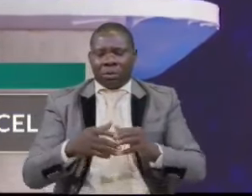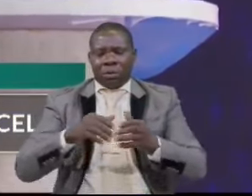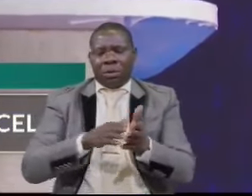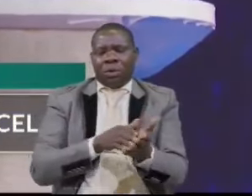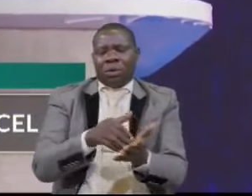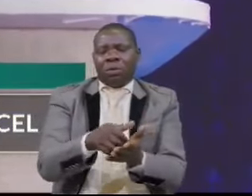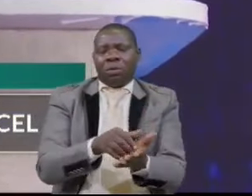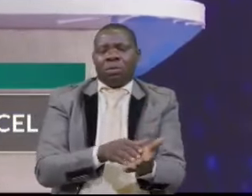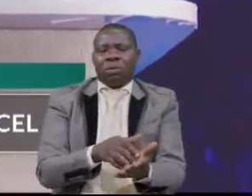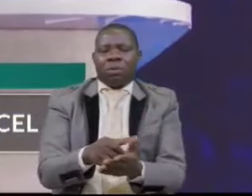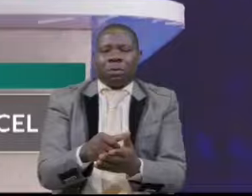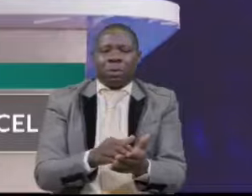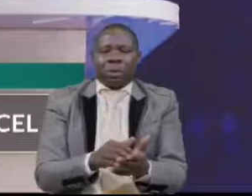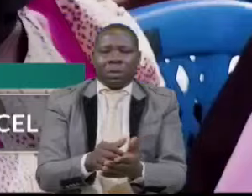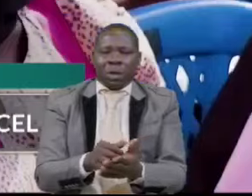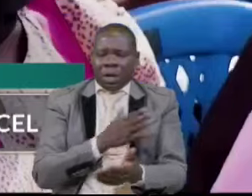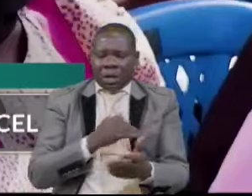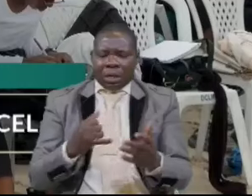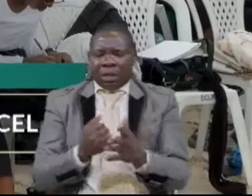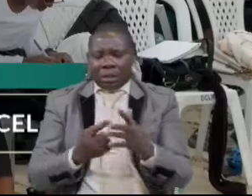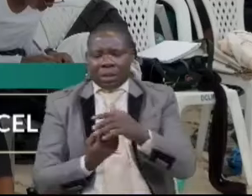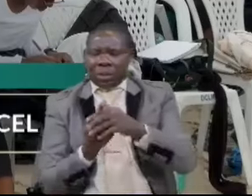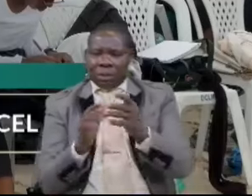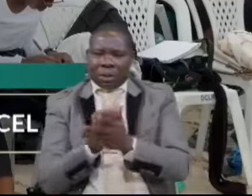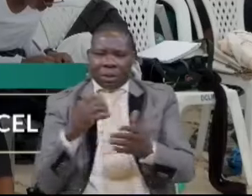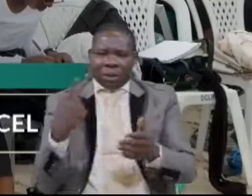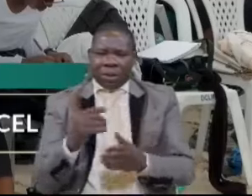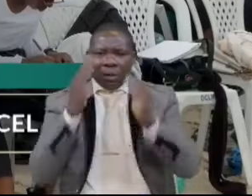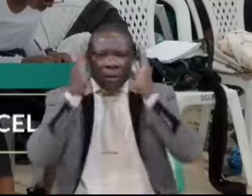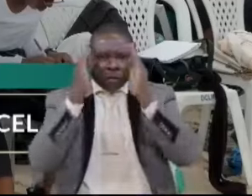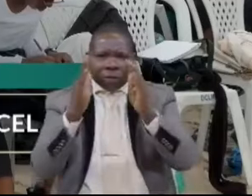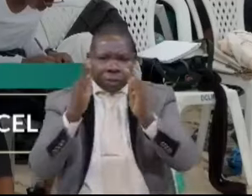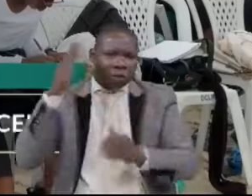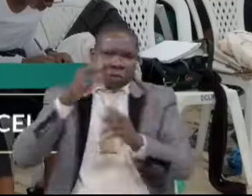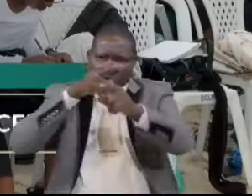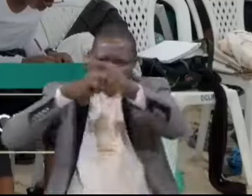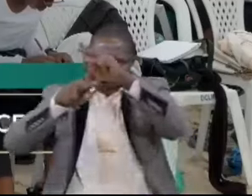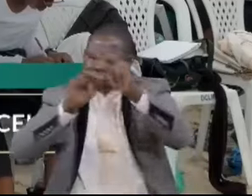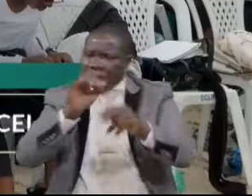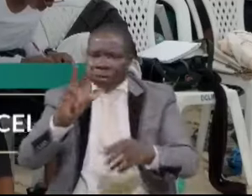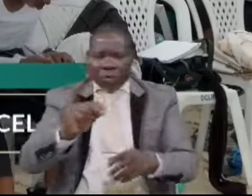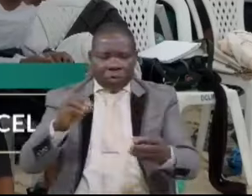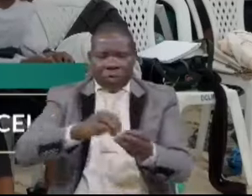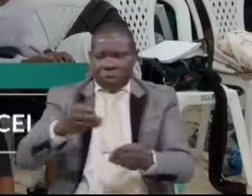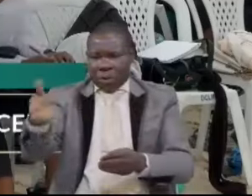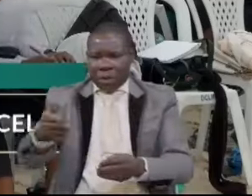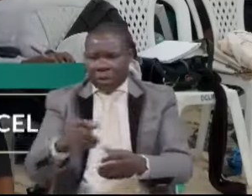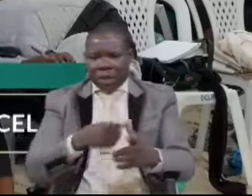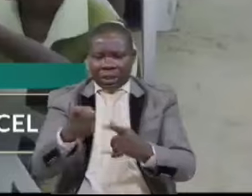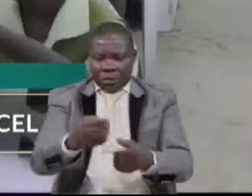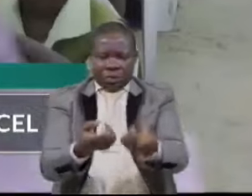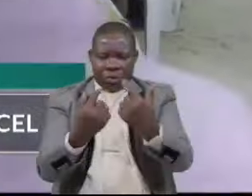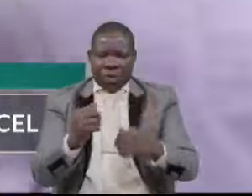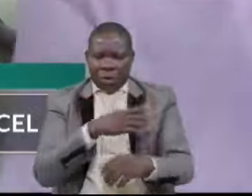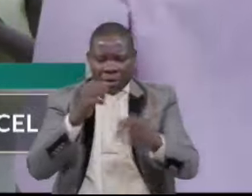it appears the focus, the vision is no more there. And then you come, and the power of the Spirit